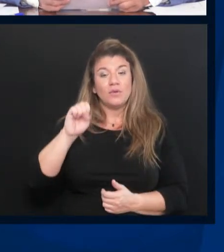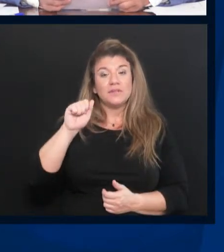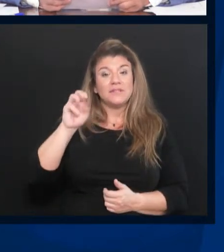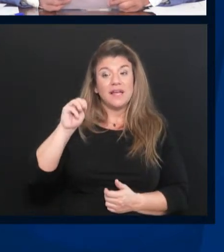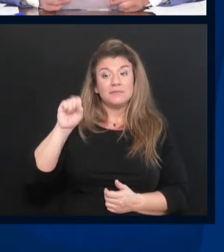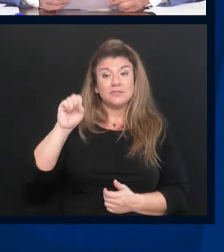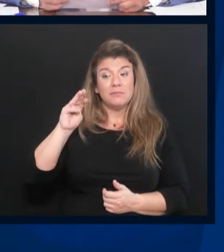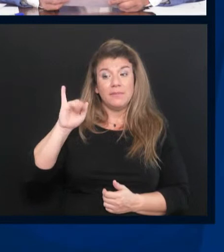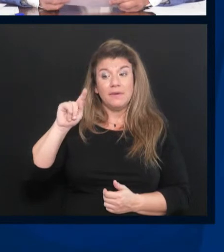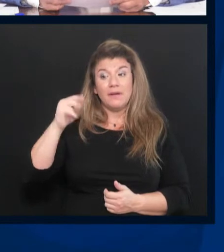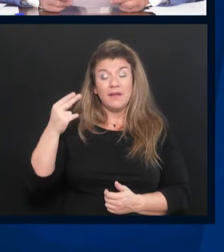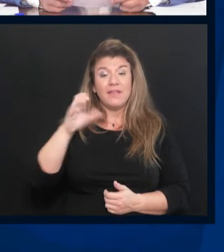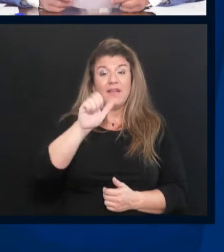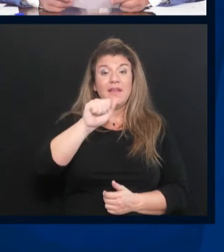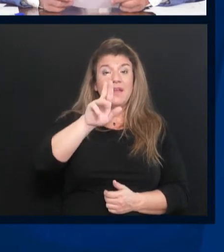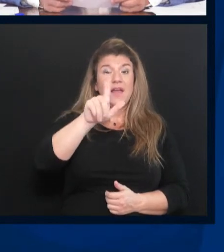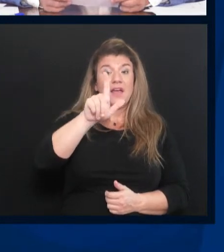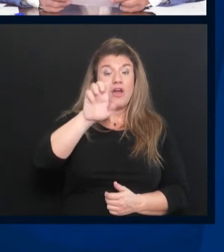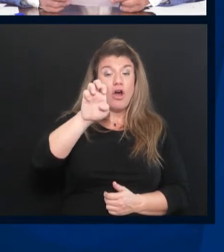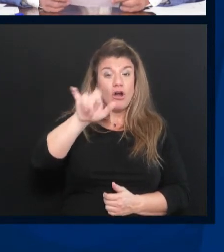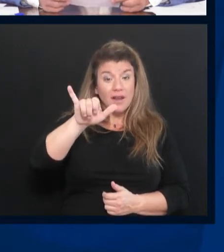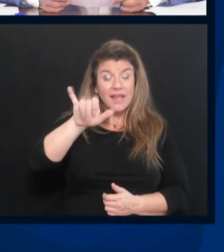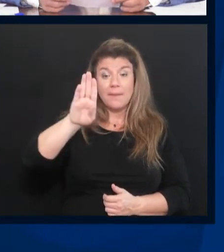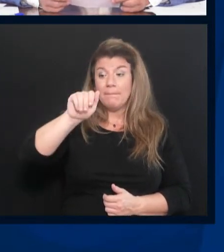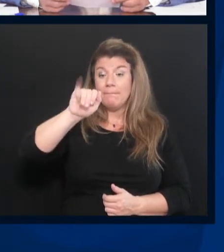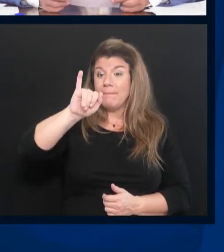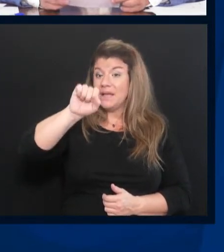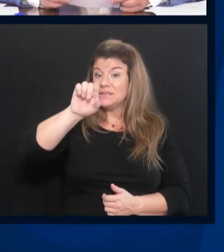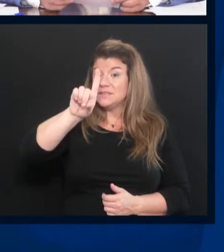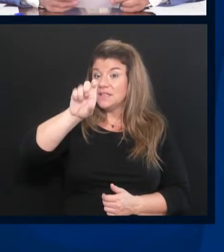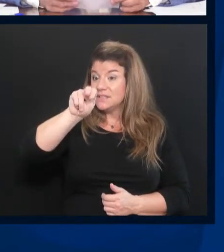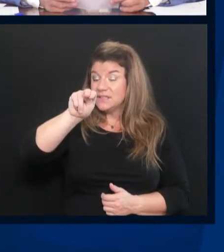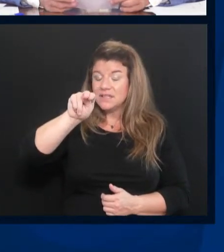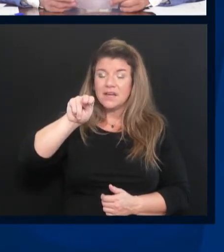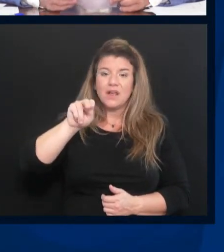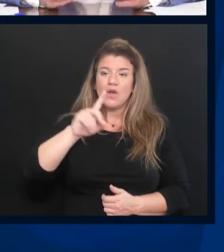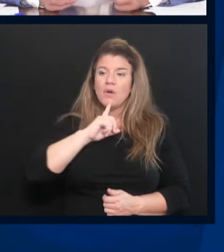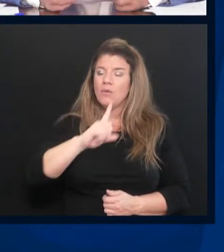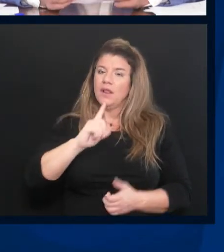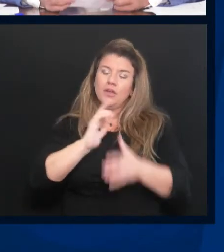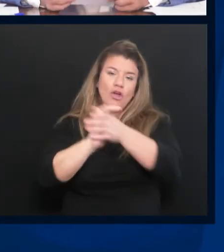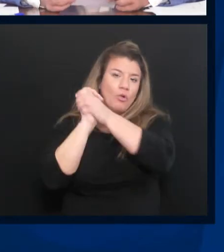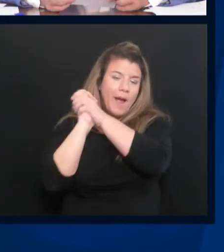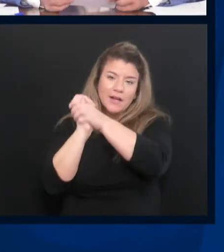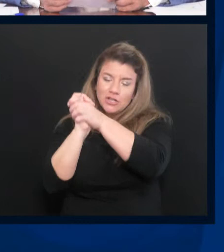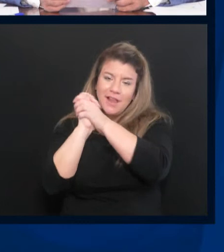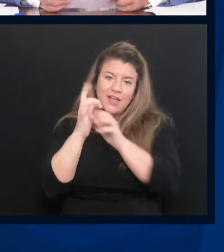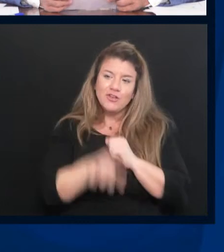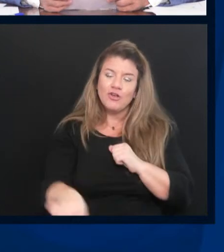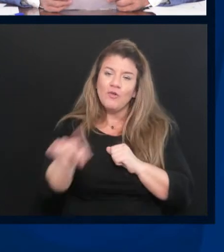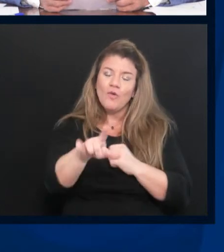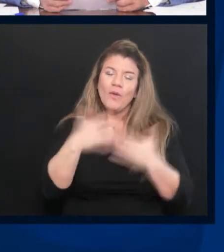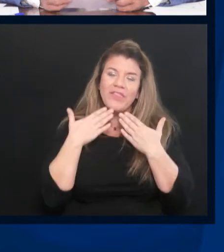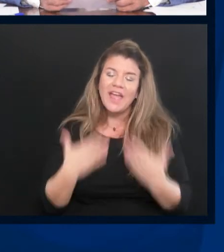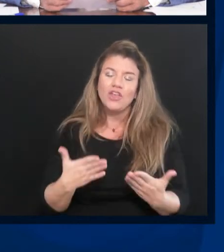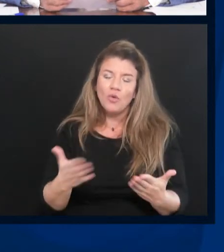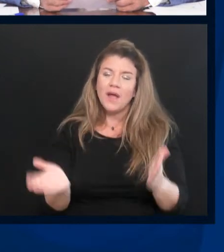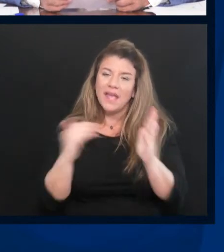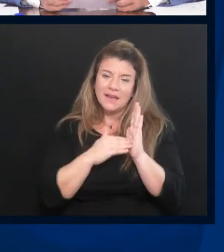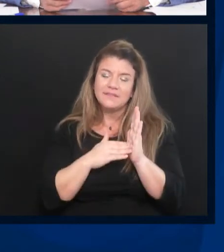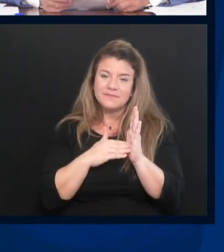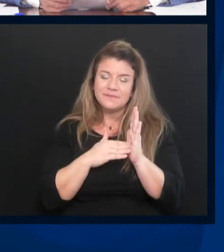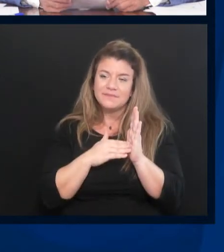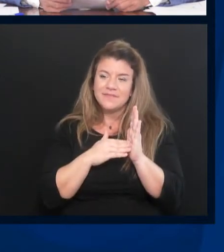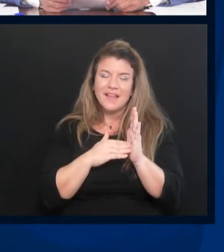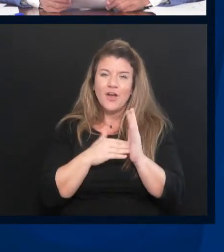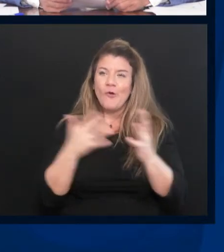and Carly Baisden, you know, we congratulate you and we thank you. And again,